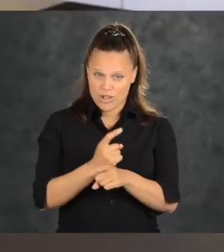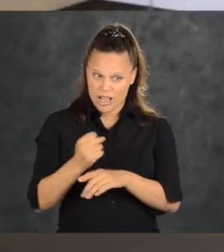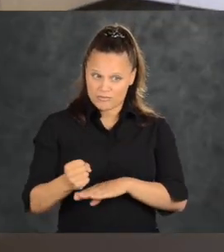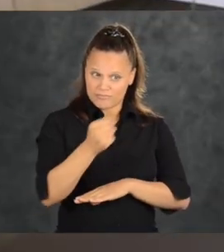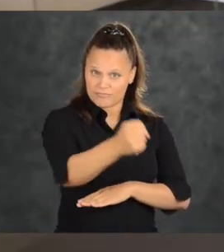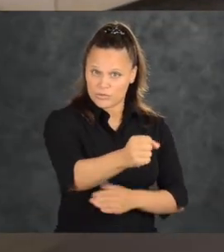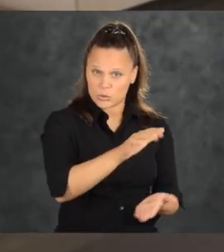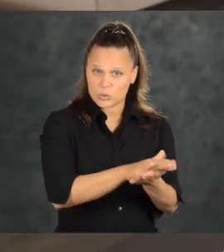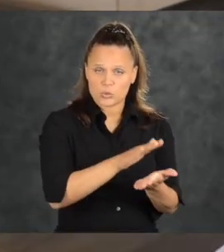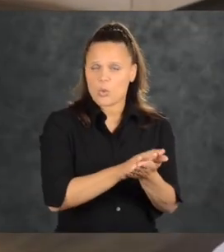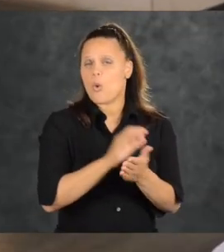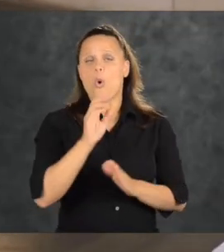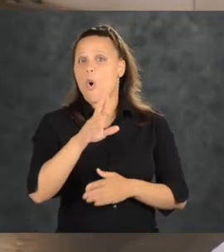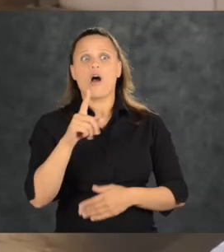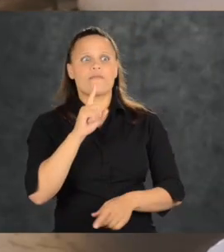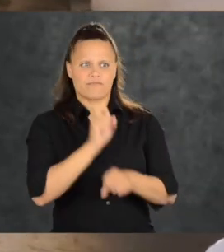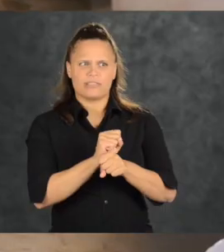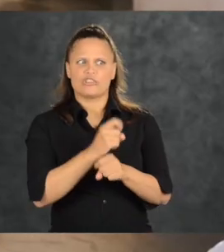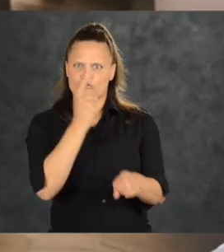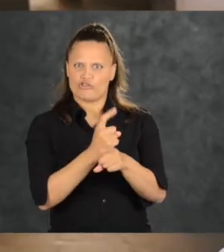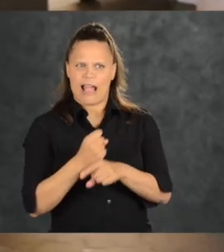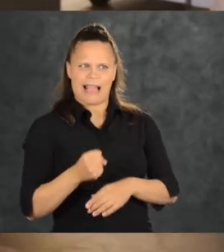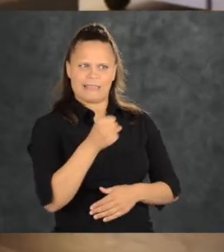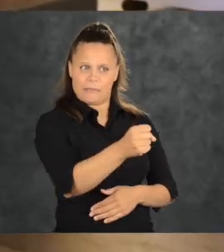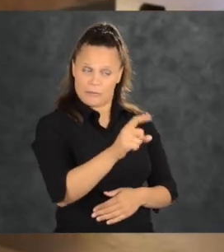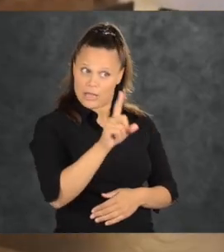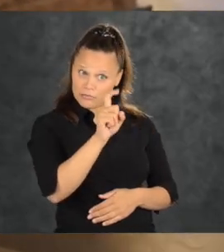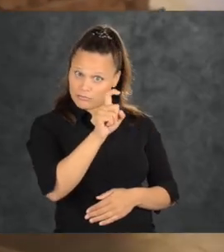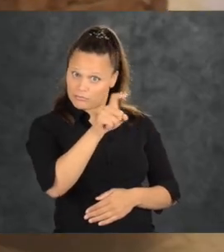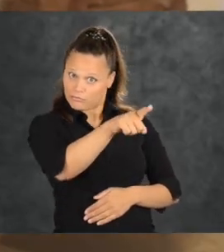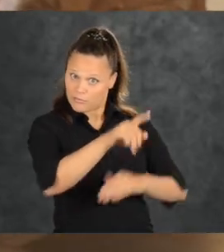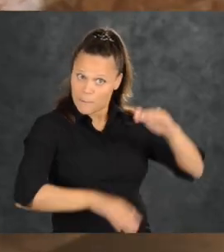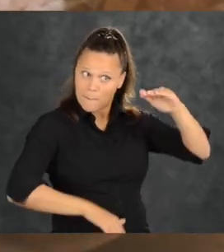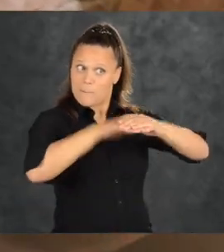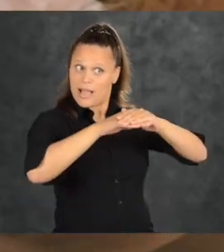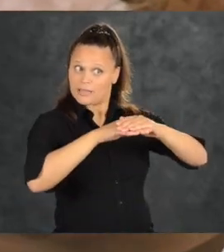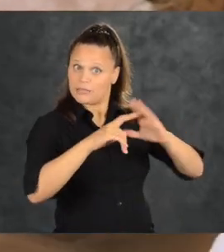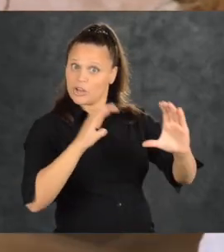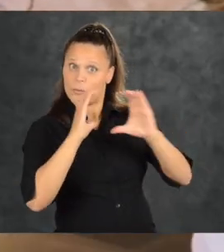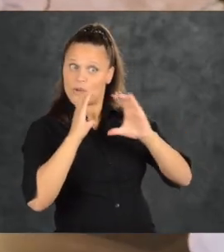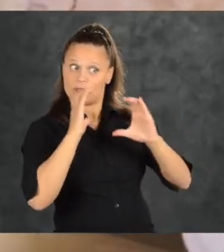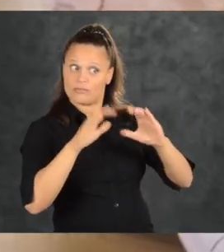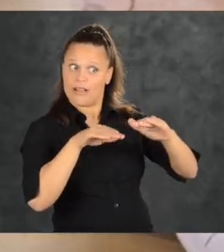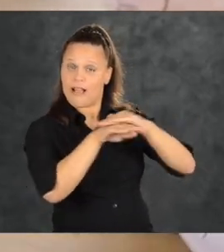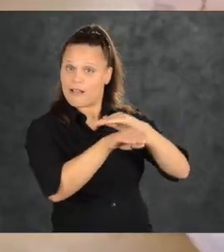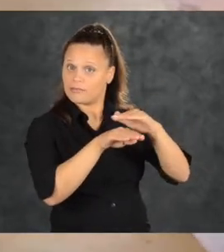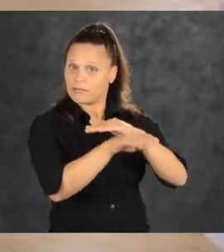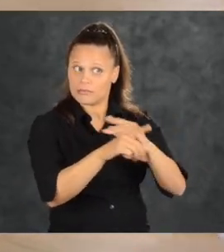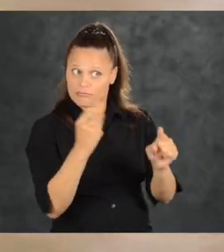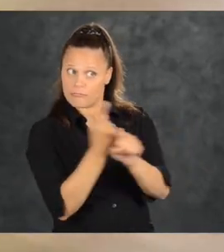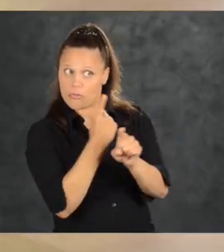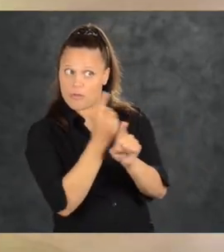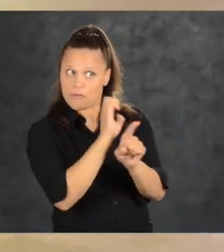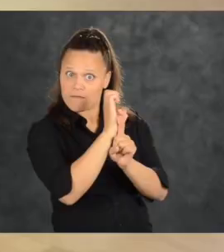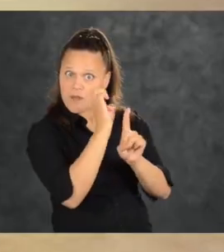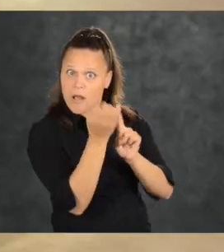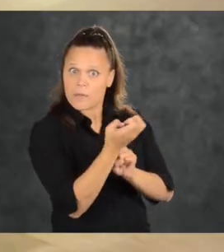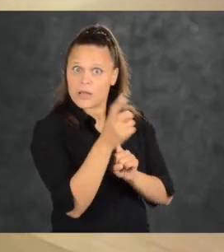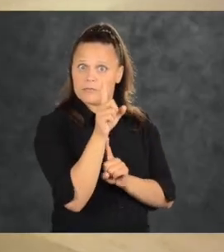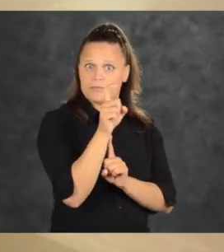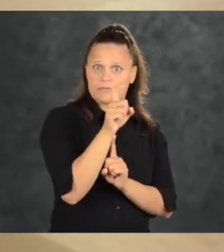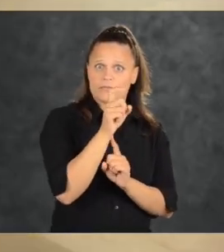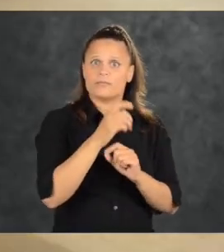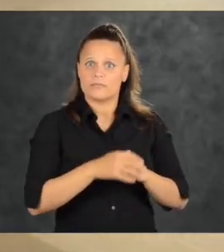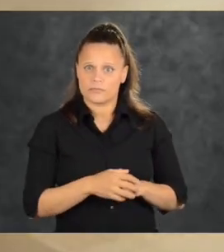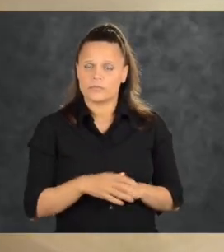her office. The special appointment program is an important way to make state government jobs more accessible to everyone. By understanding the process, collaborating with